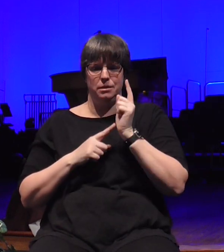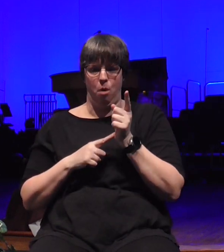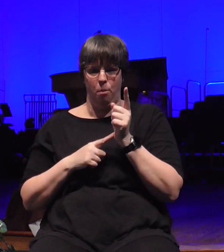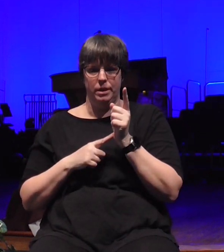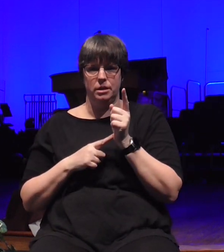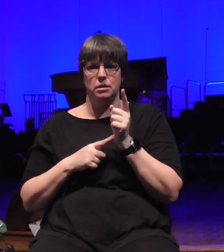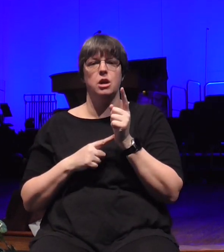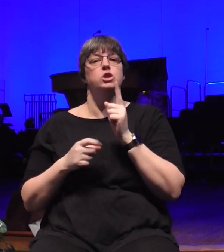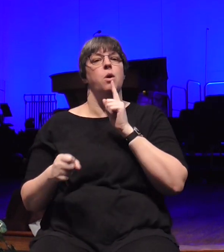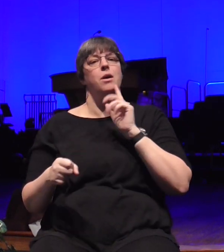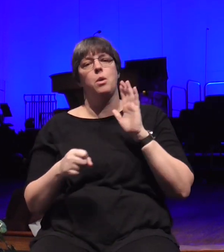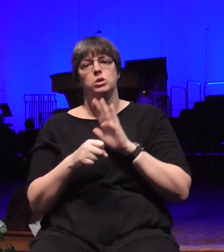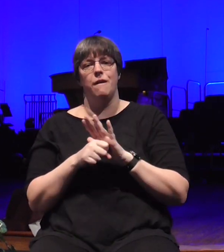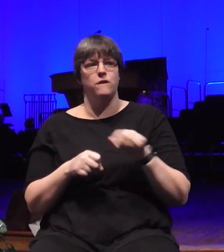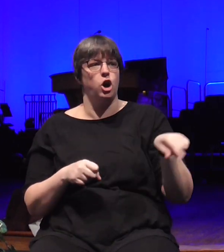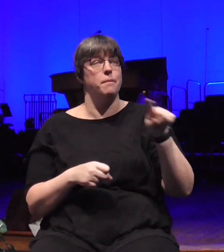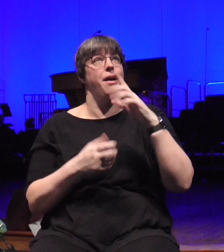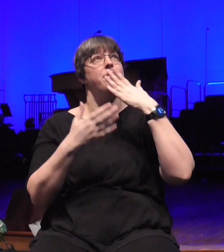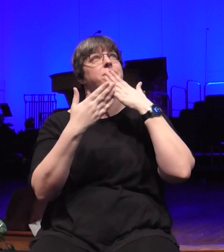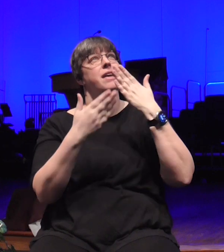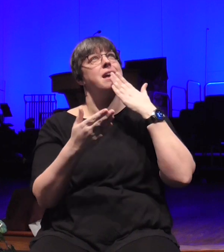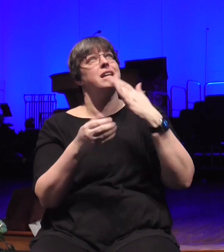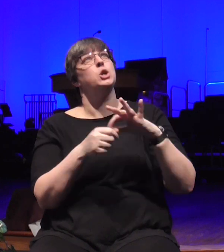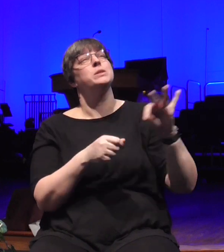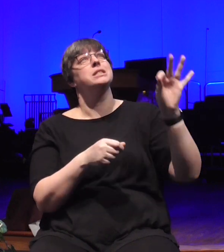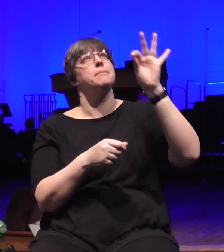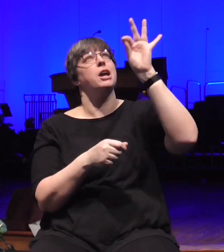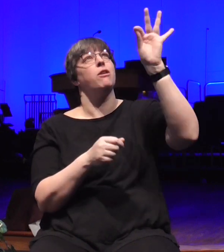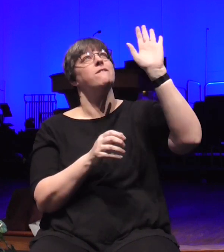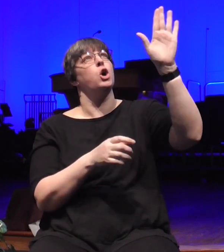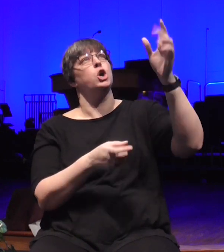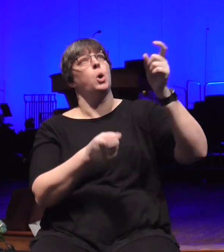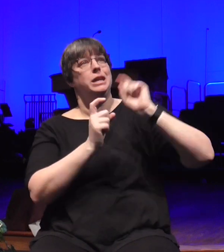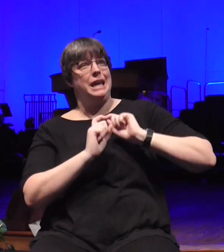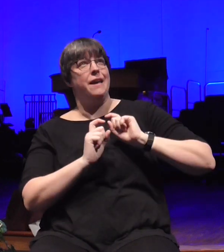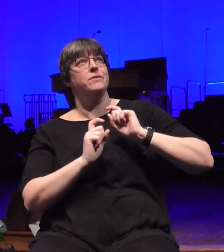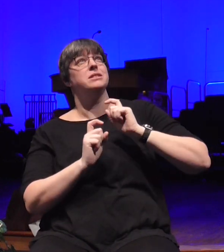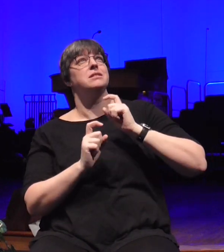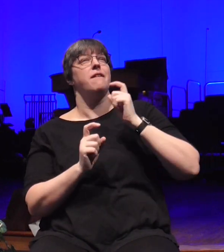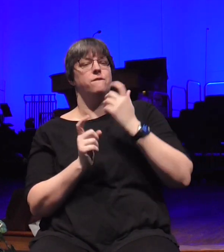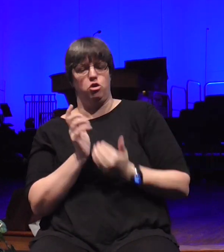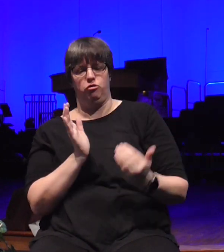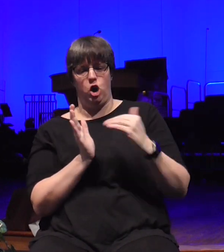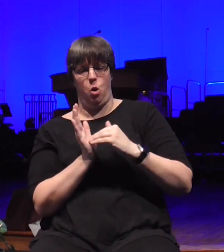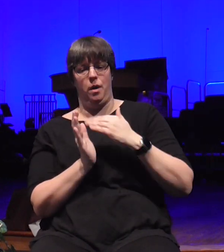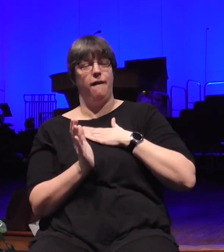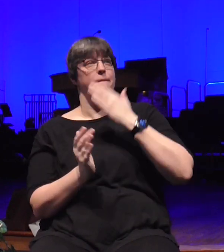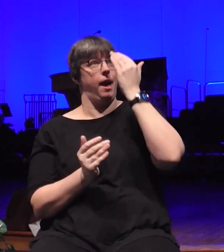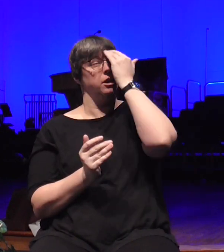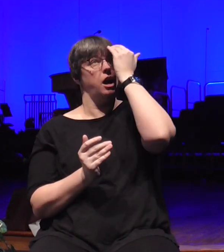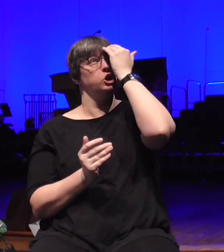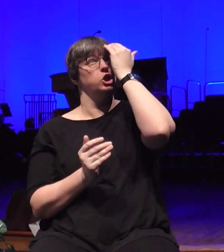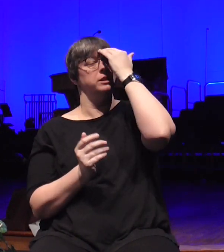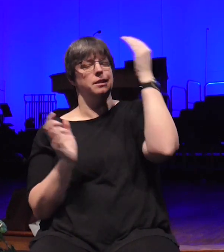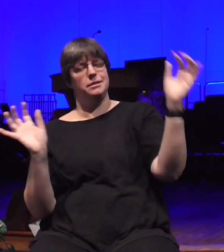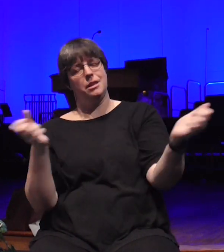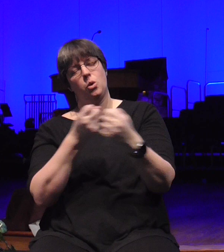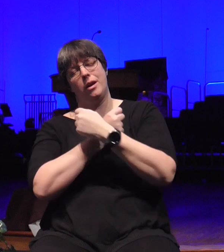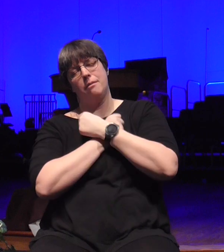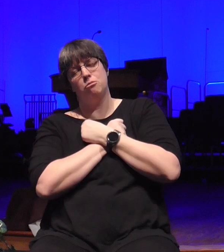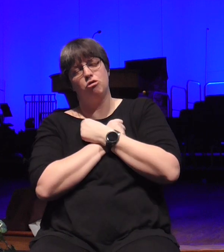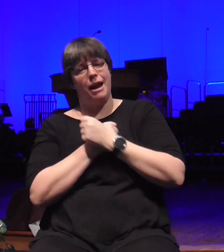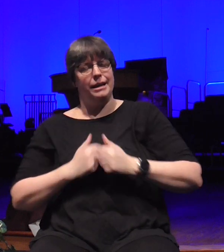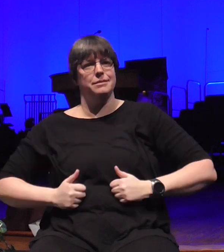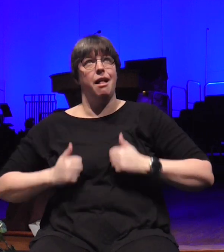invite you just to affirm, thank you, Spirit, for the gifts given me. Thank you for the renewal of my consciousness, that I might embrace